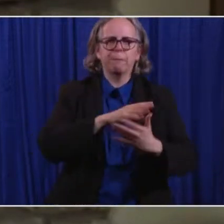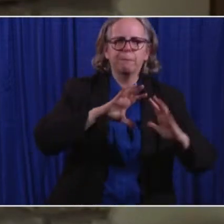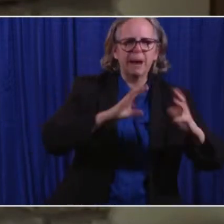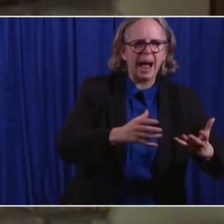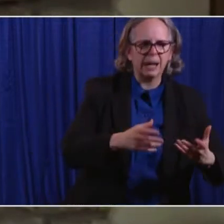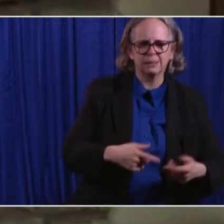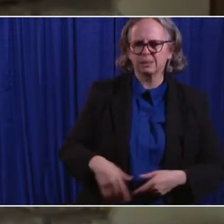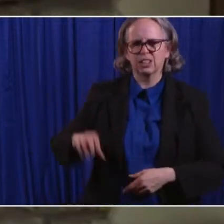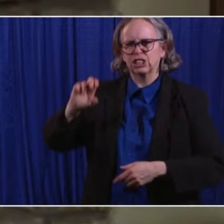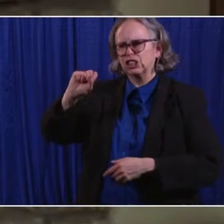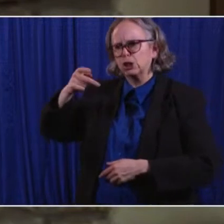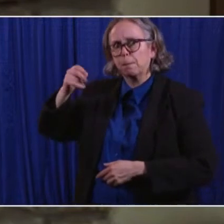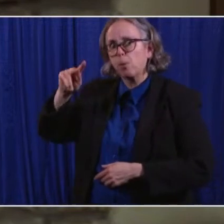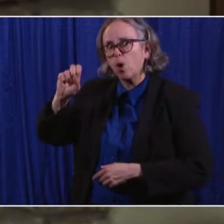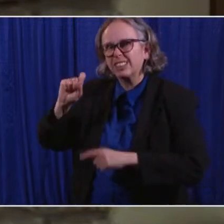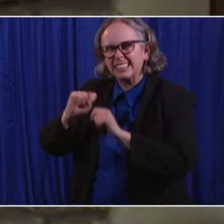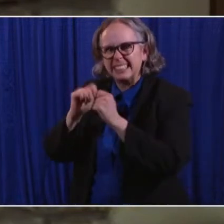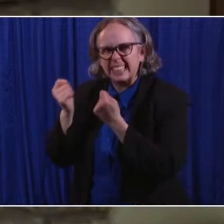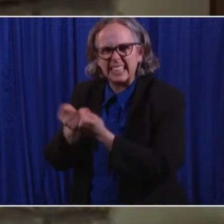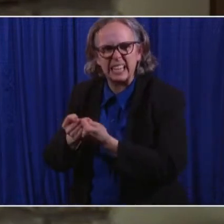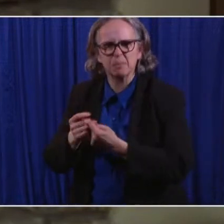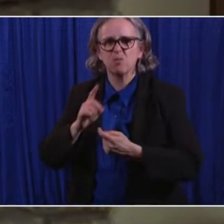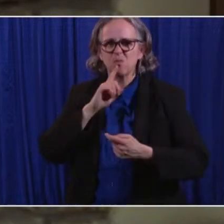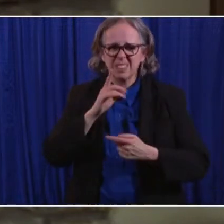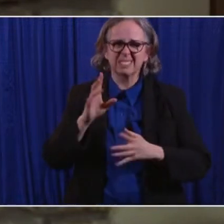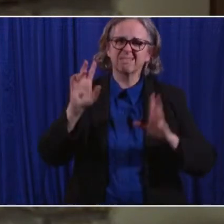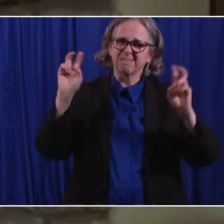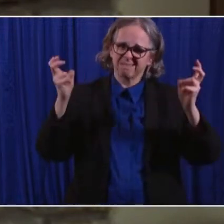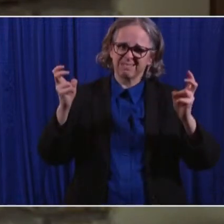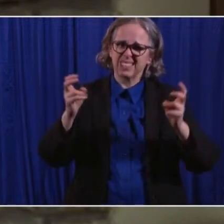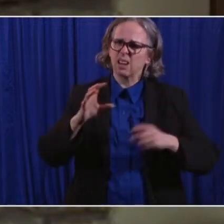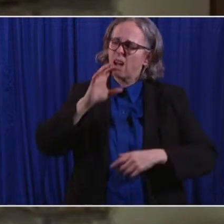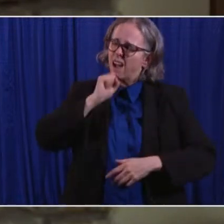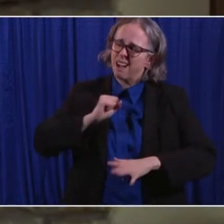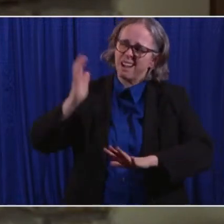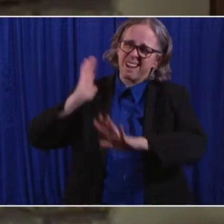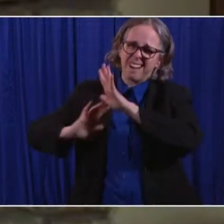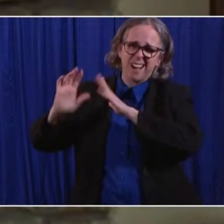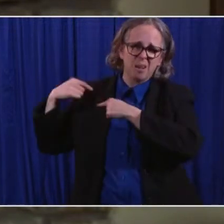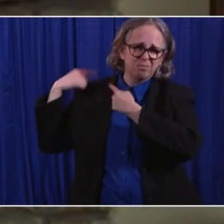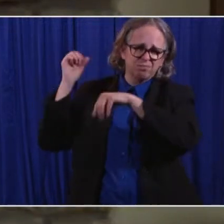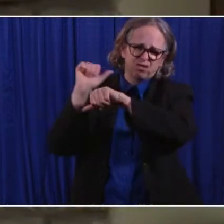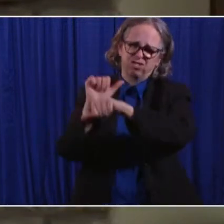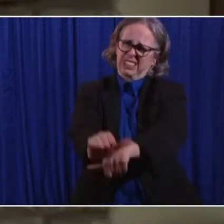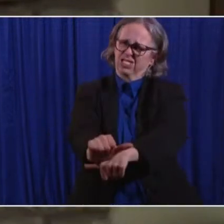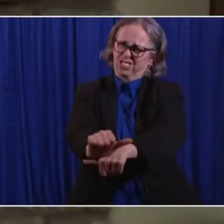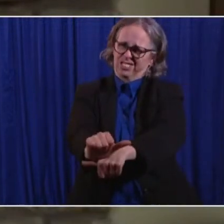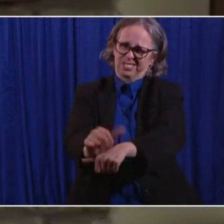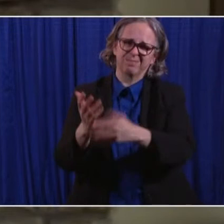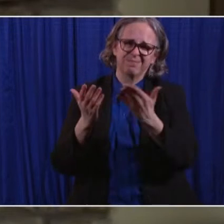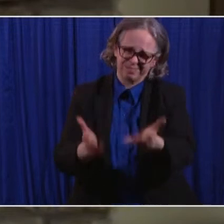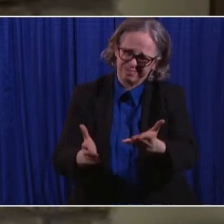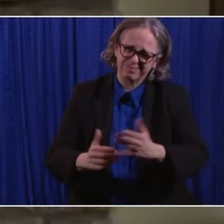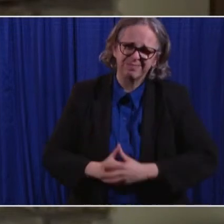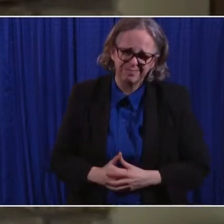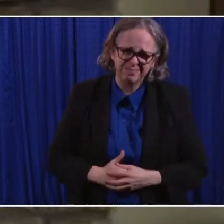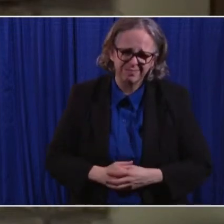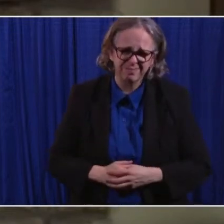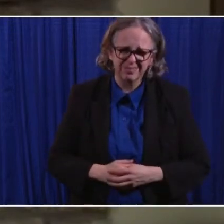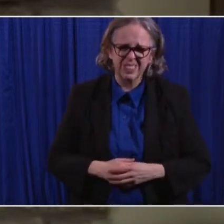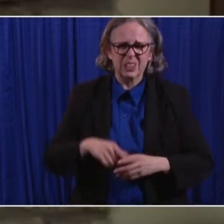This is an antiquated way of thinking, and we have to rid ourselves and rid